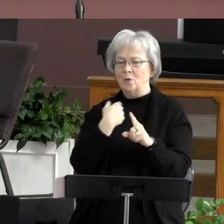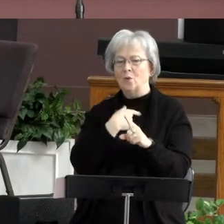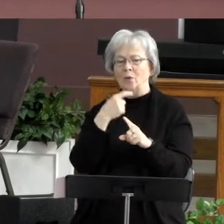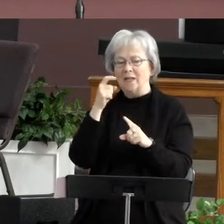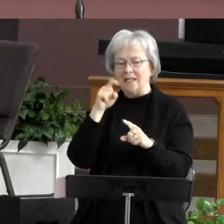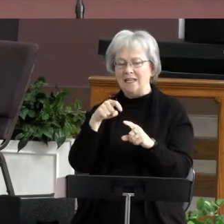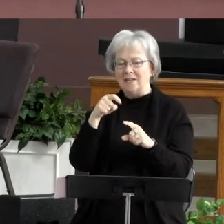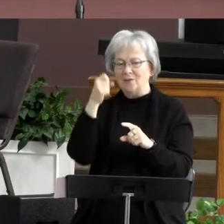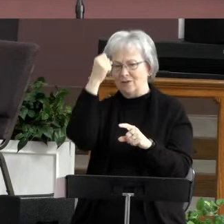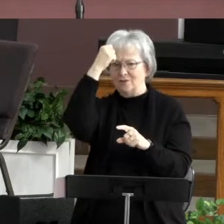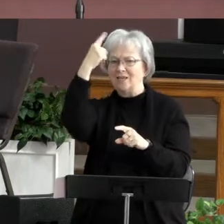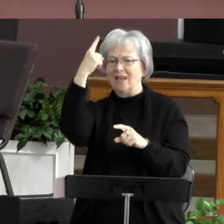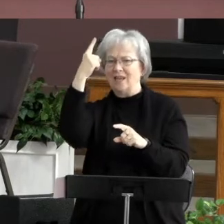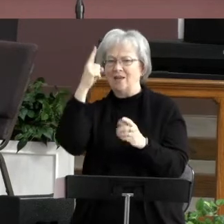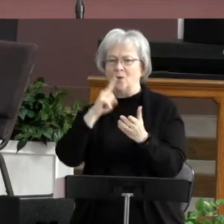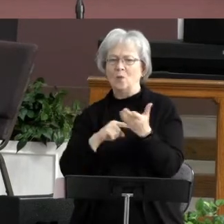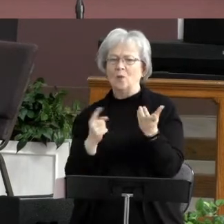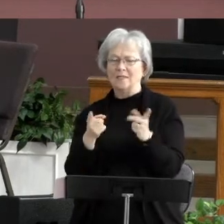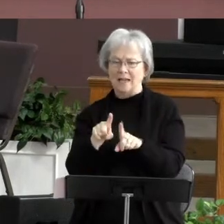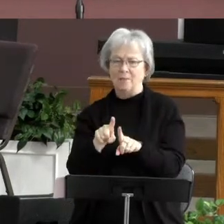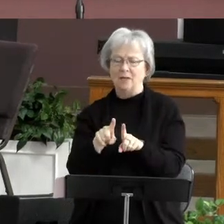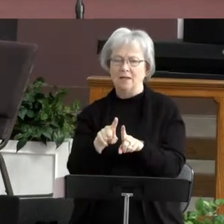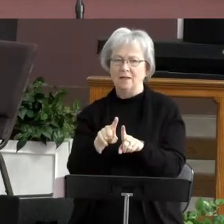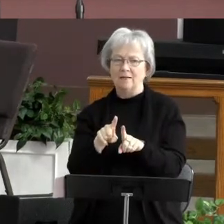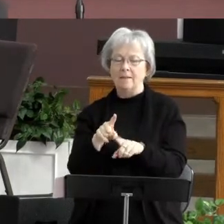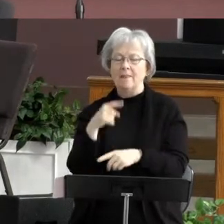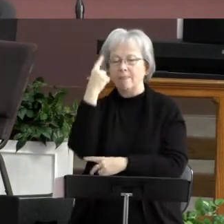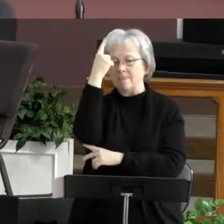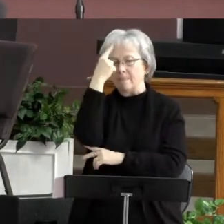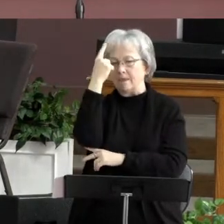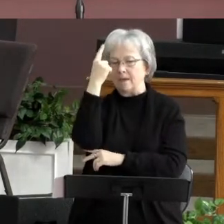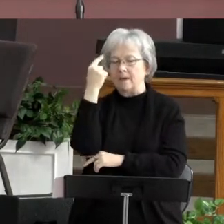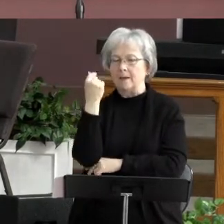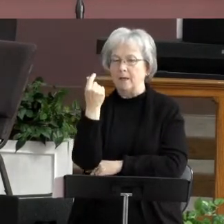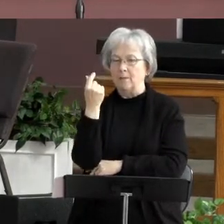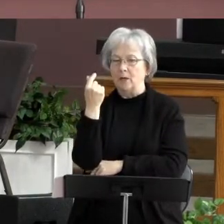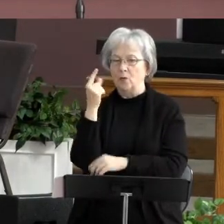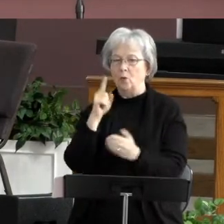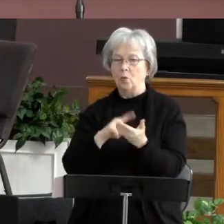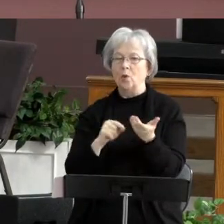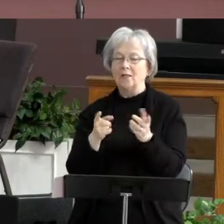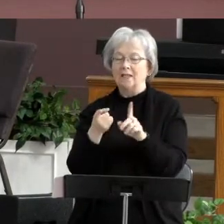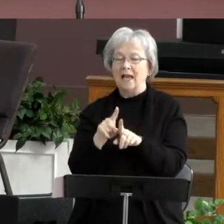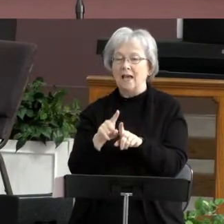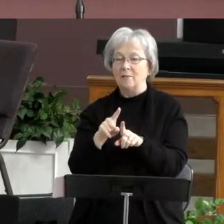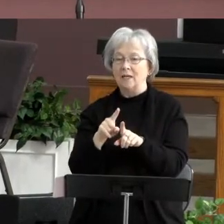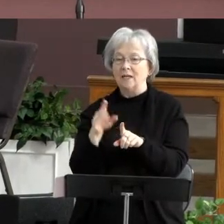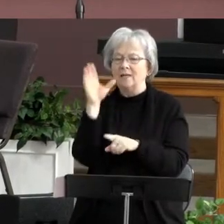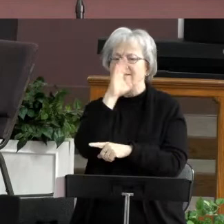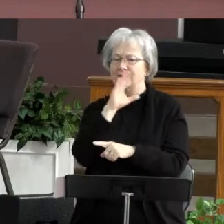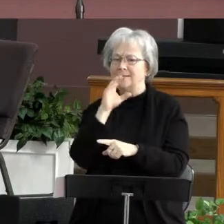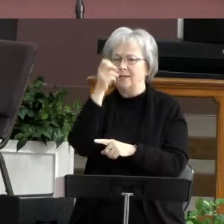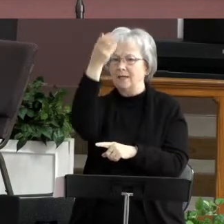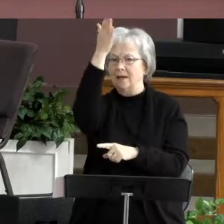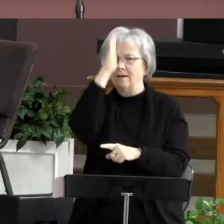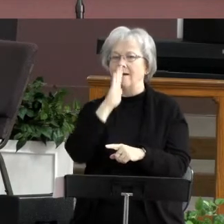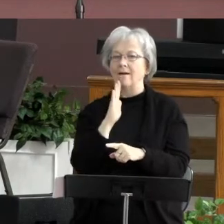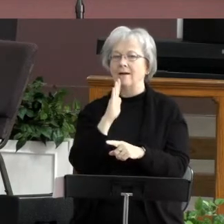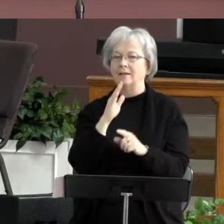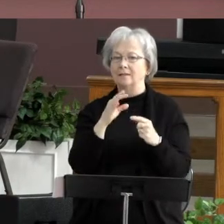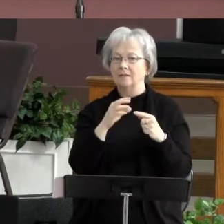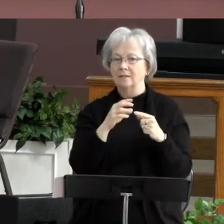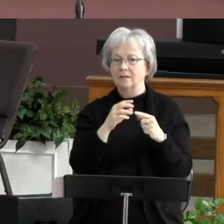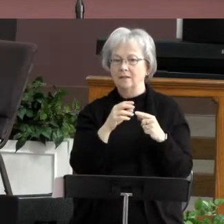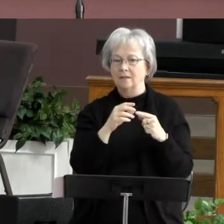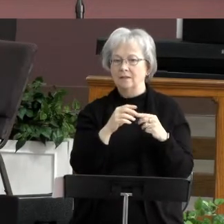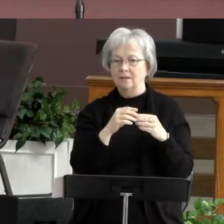happening. I want you to contemplate a little bit with me this morning and seek God's direction in how we